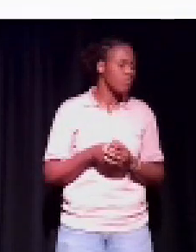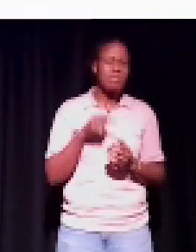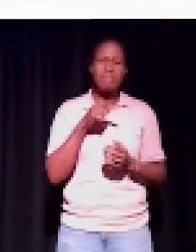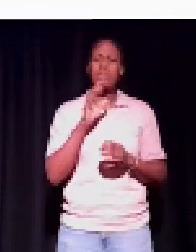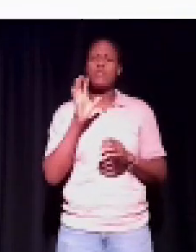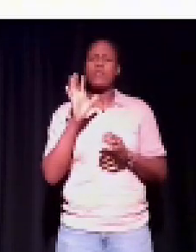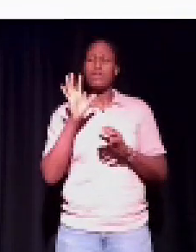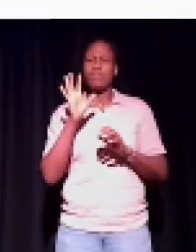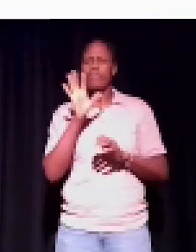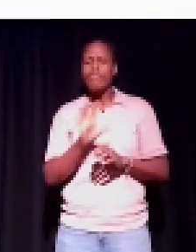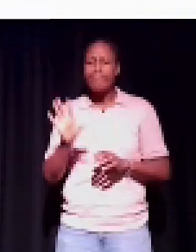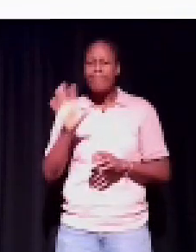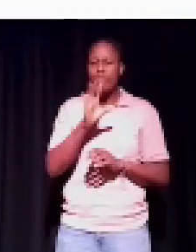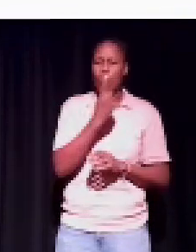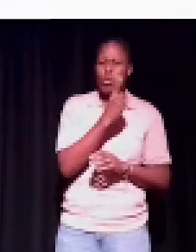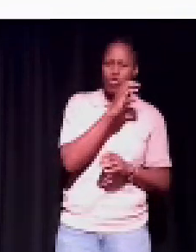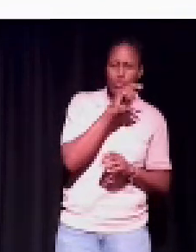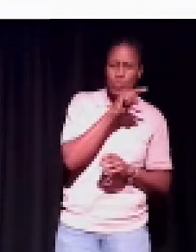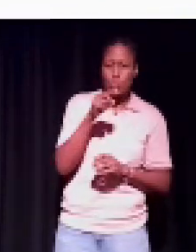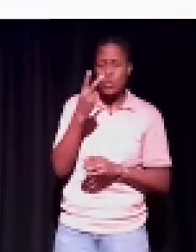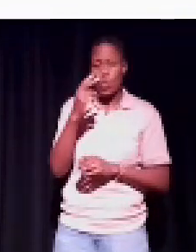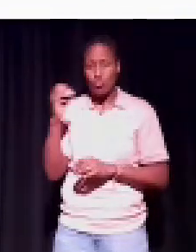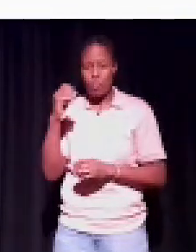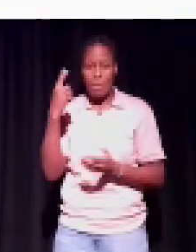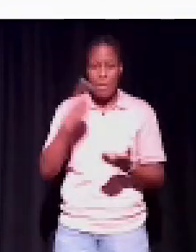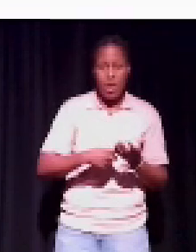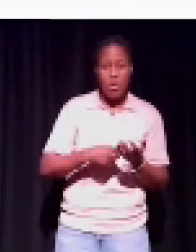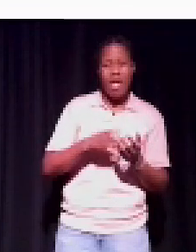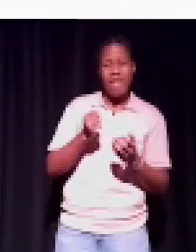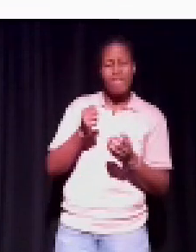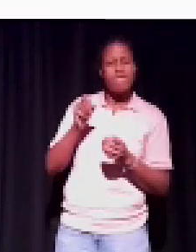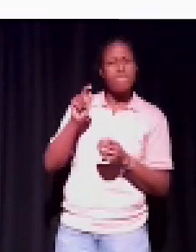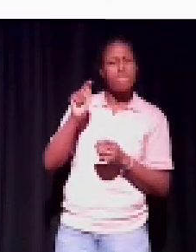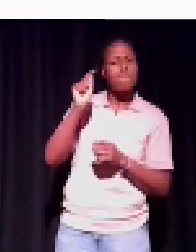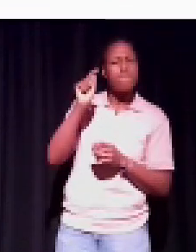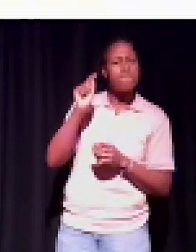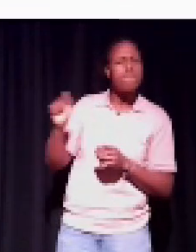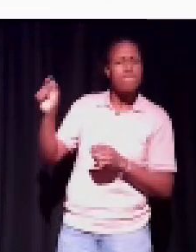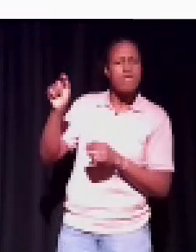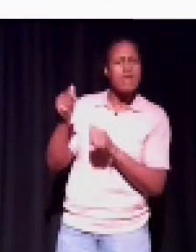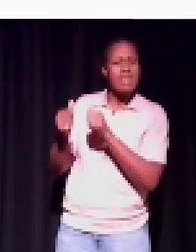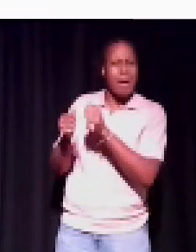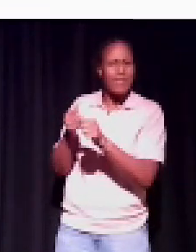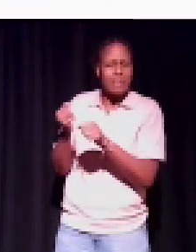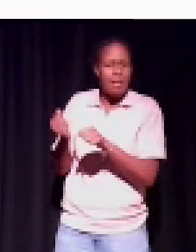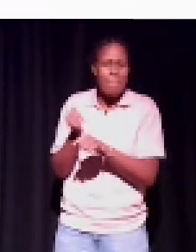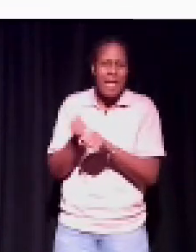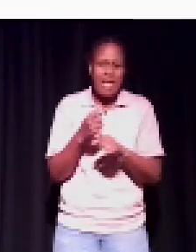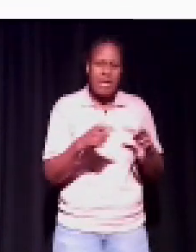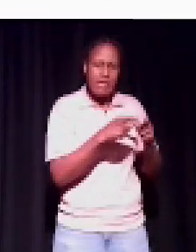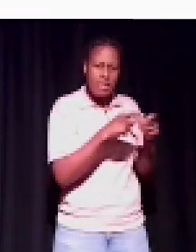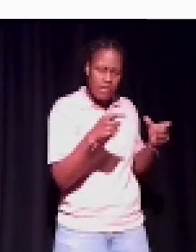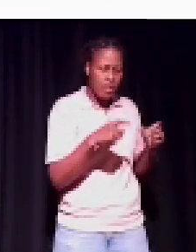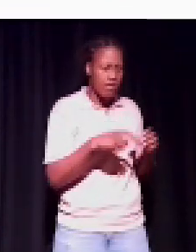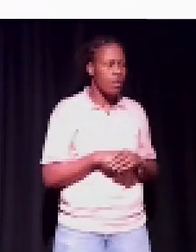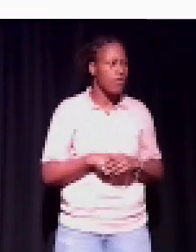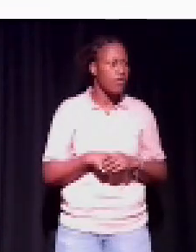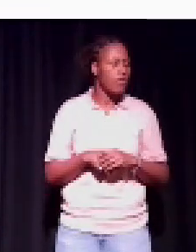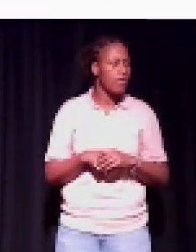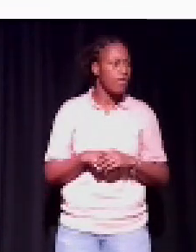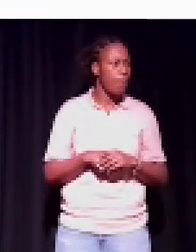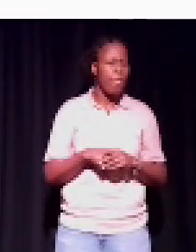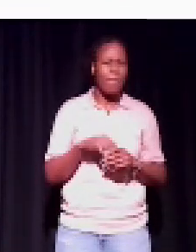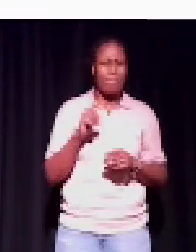to £200 at least. And there are other companies that make them. I think Soundbeam make one as part of their kit, or used to. That was also quite